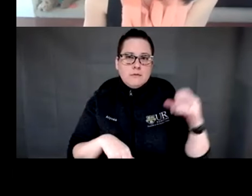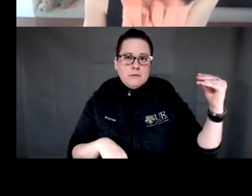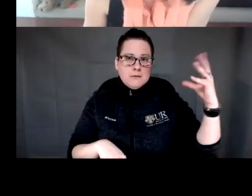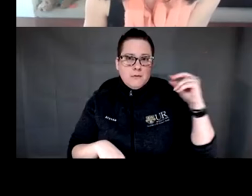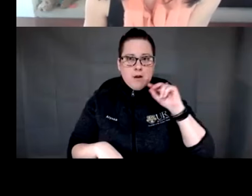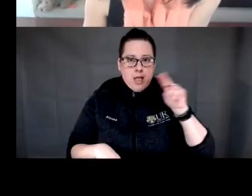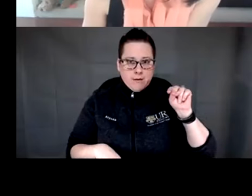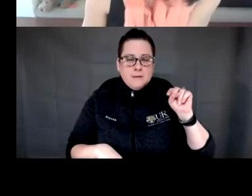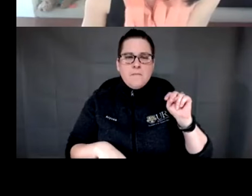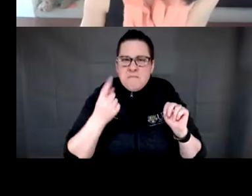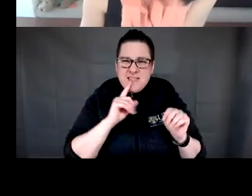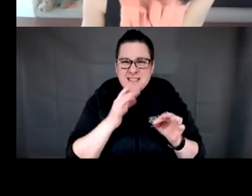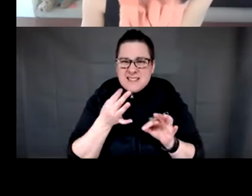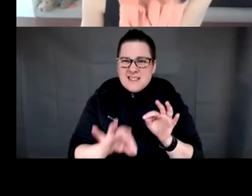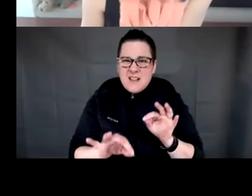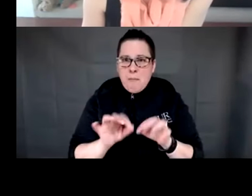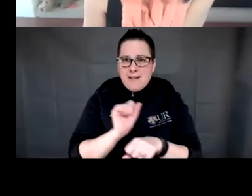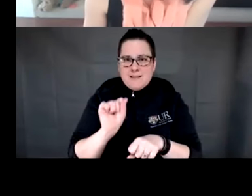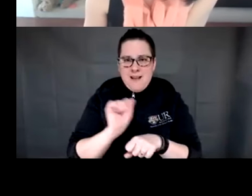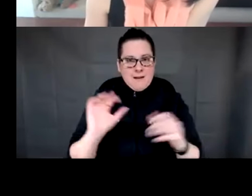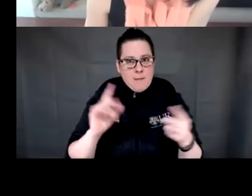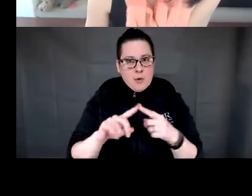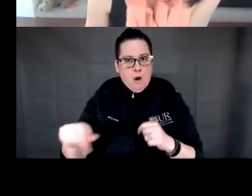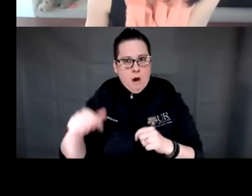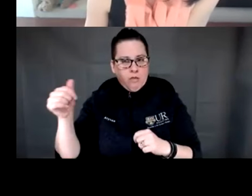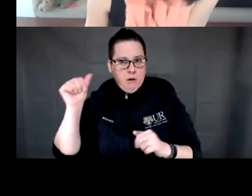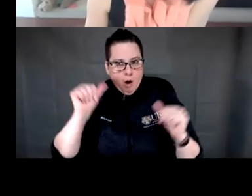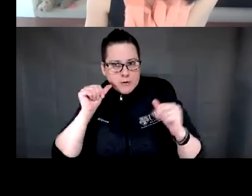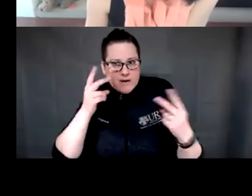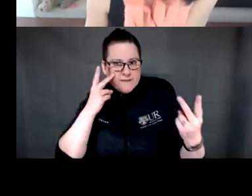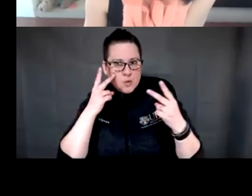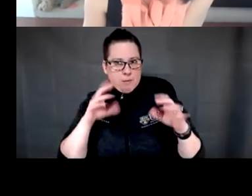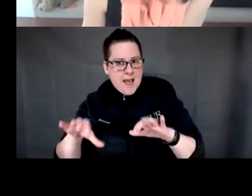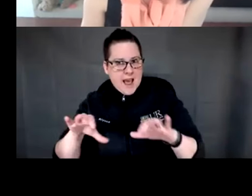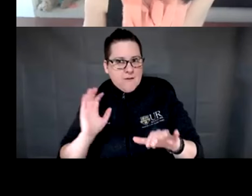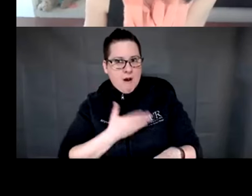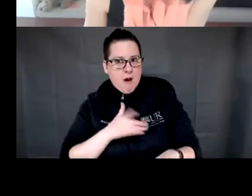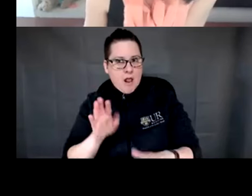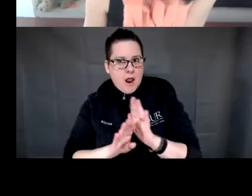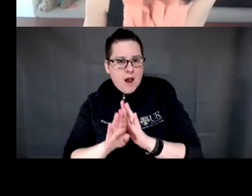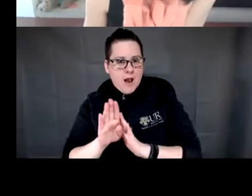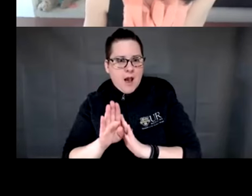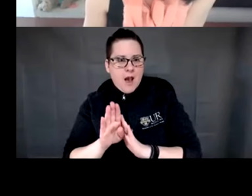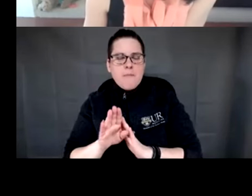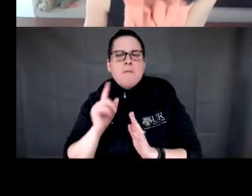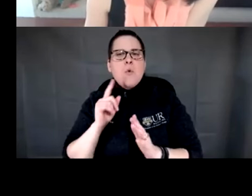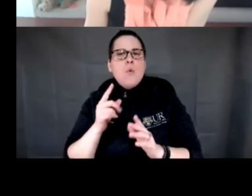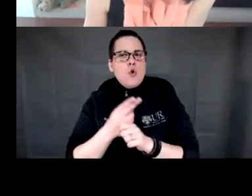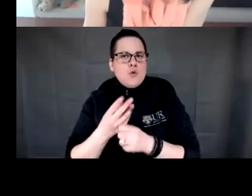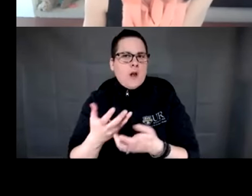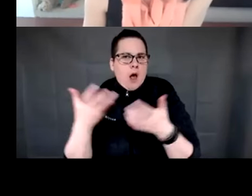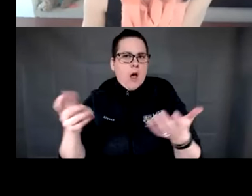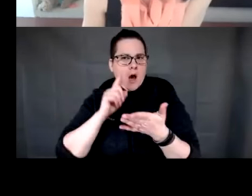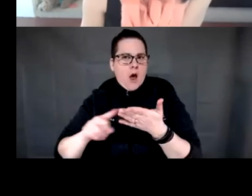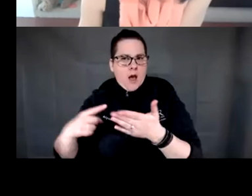that this is a pretty simple task relative to other auditory and visual behaviors that we've developed in the lab. It built on a large body of work that we've been